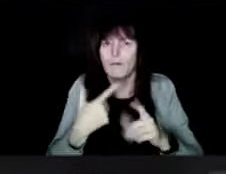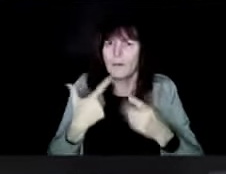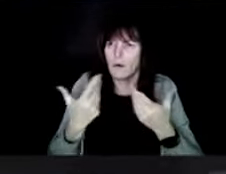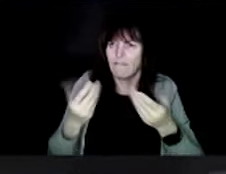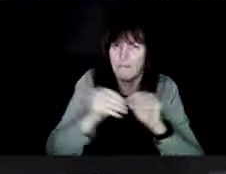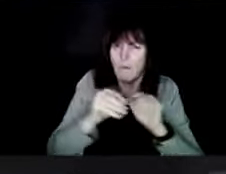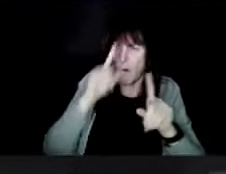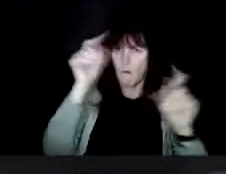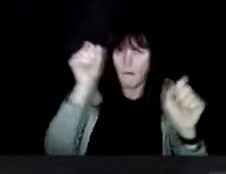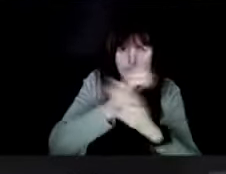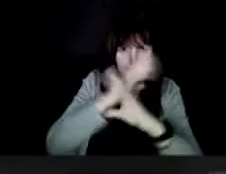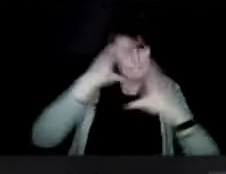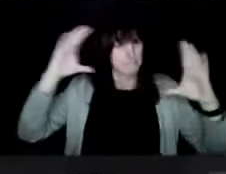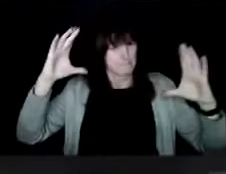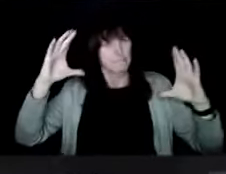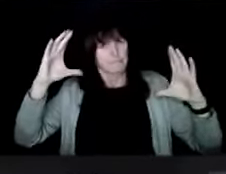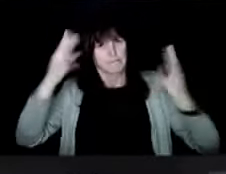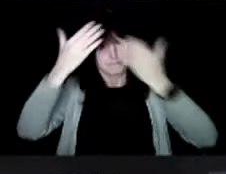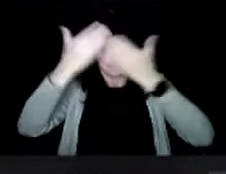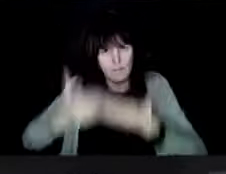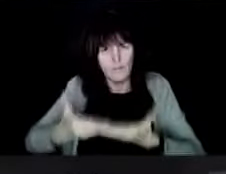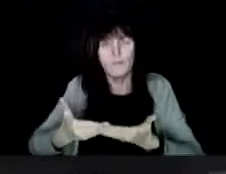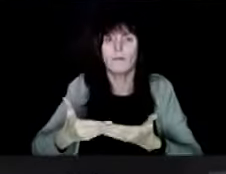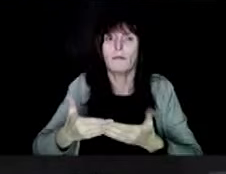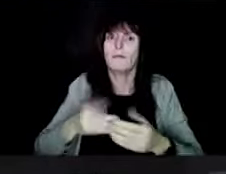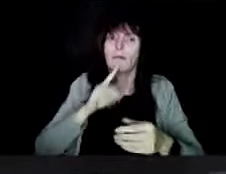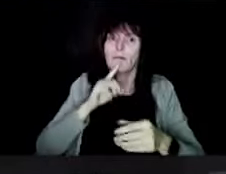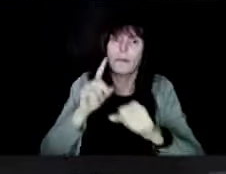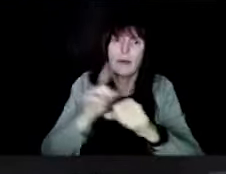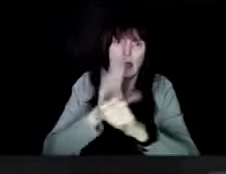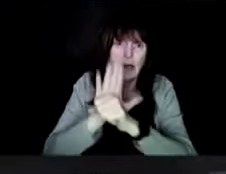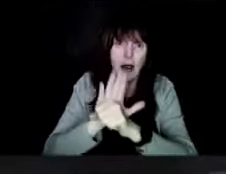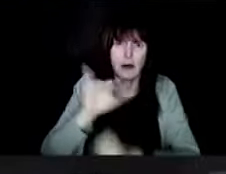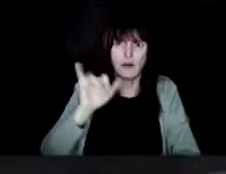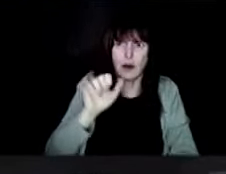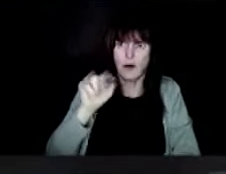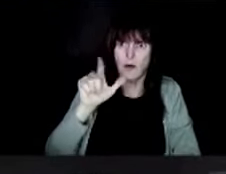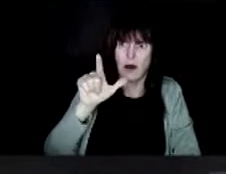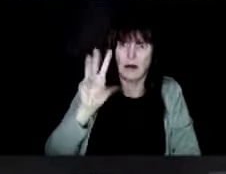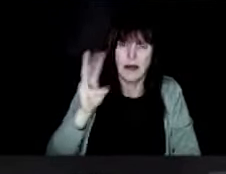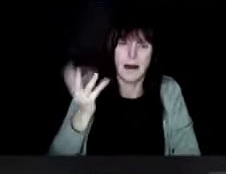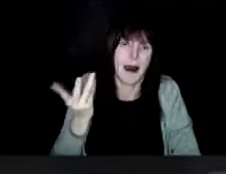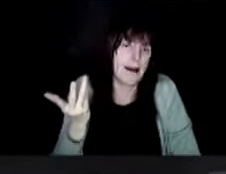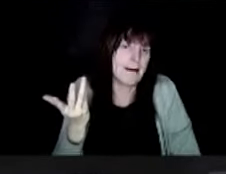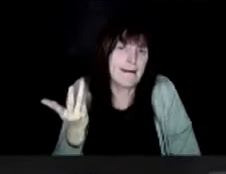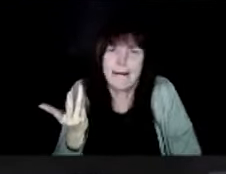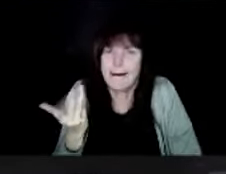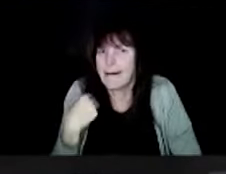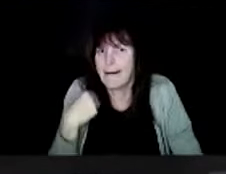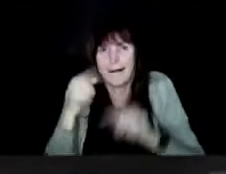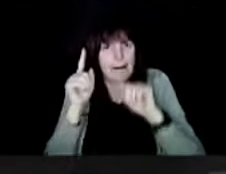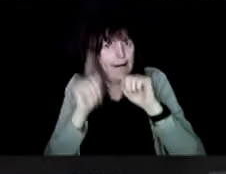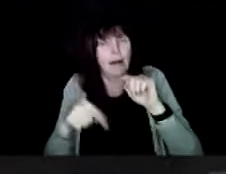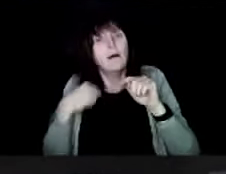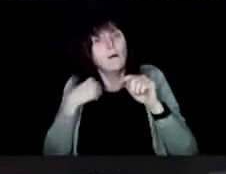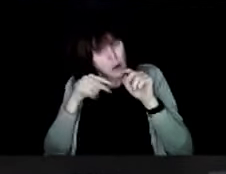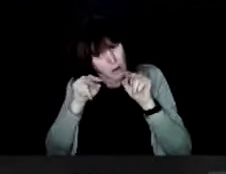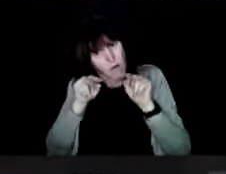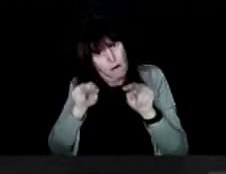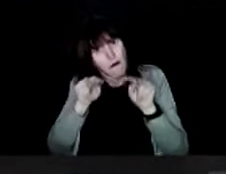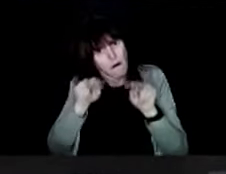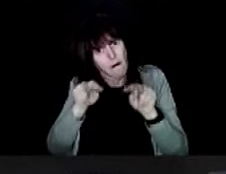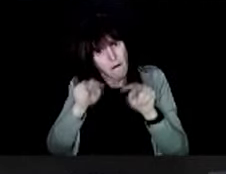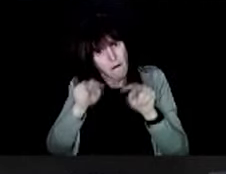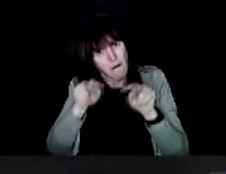the 26th. Please stay tuned. We'll be watching the same data as those experts at the science table, and we collaborate with